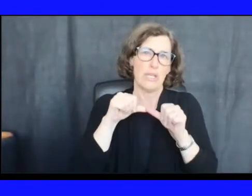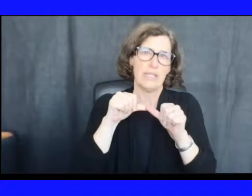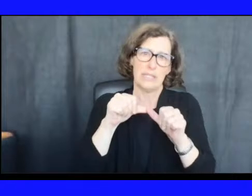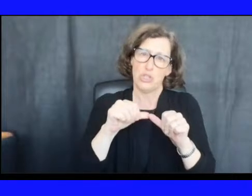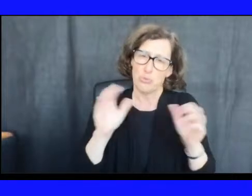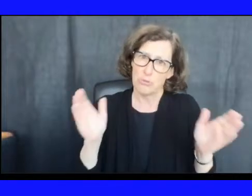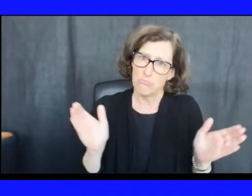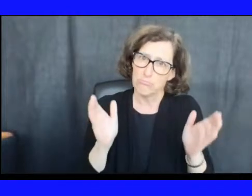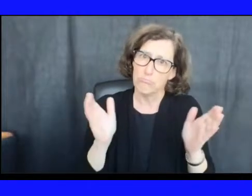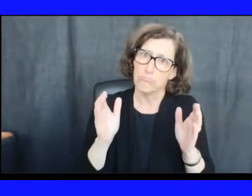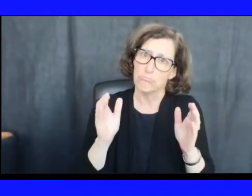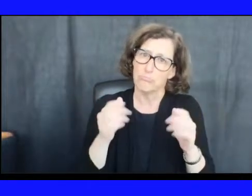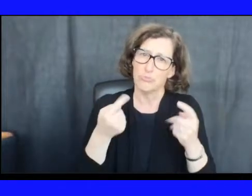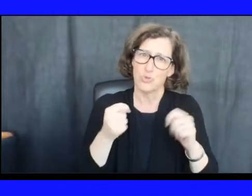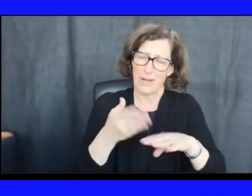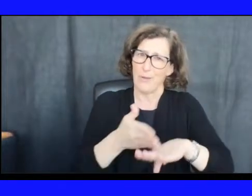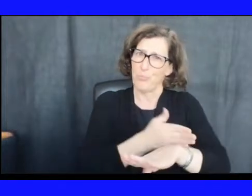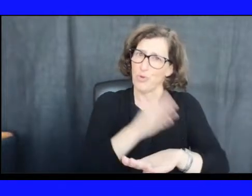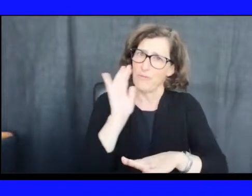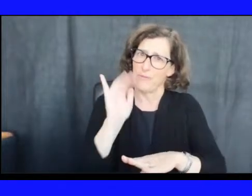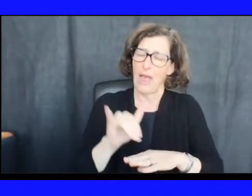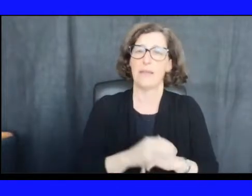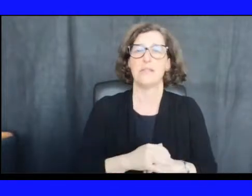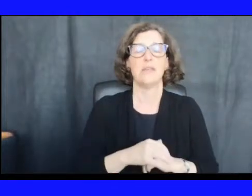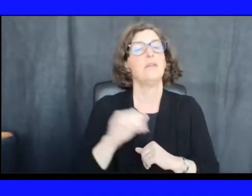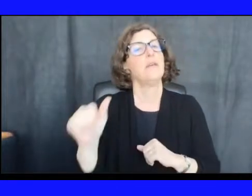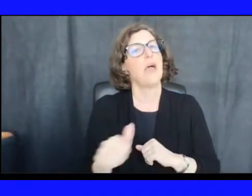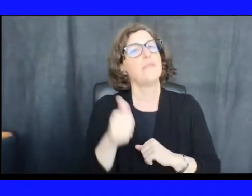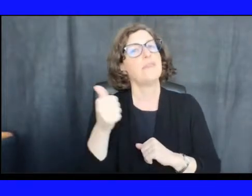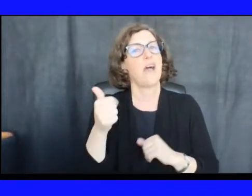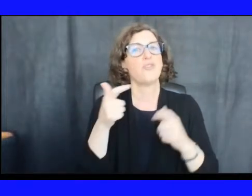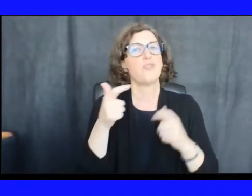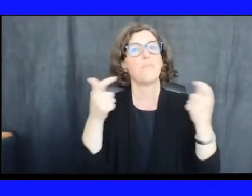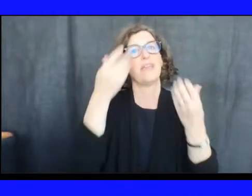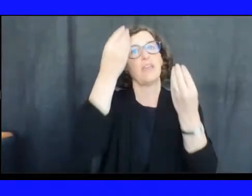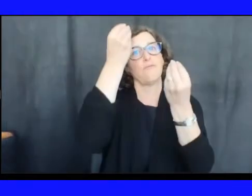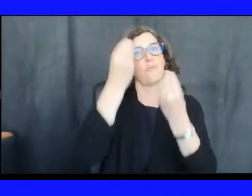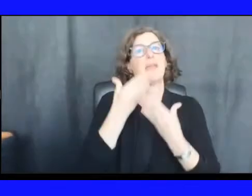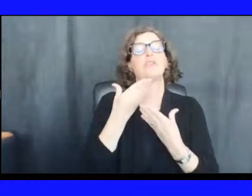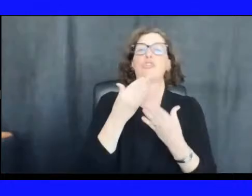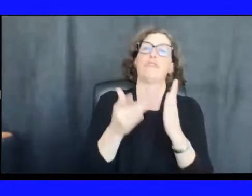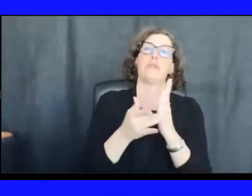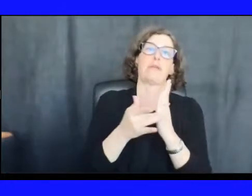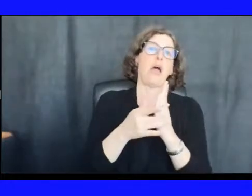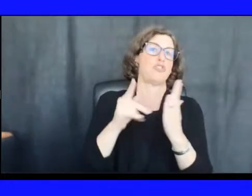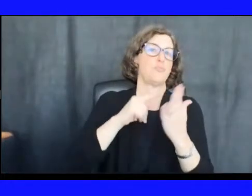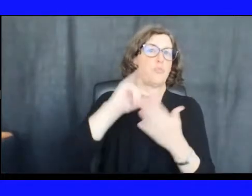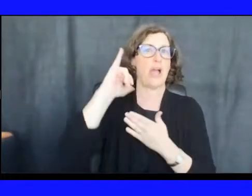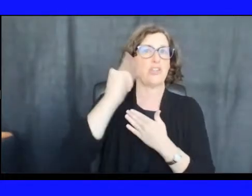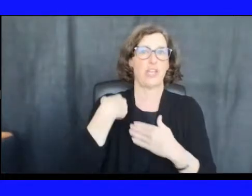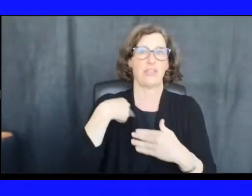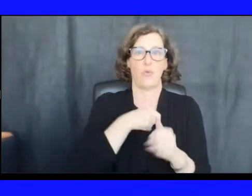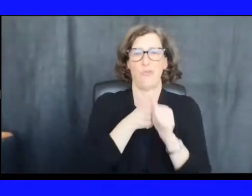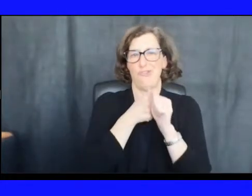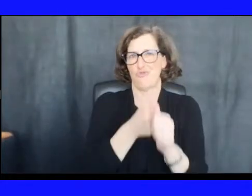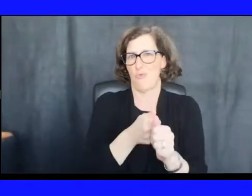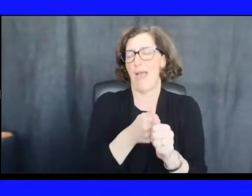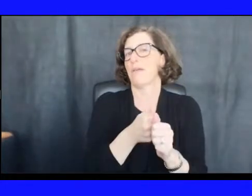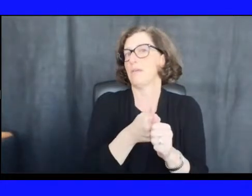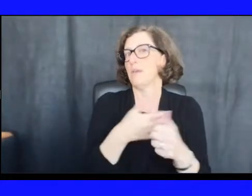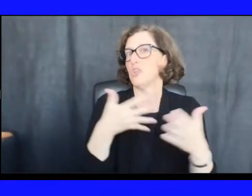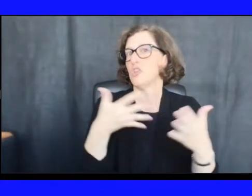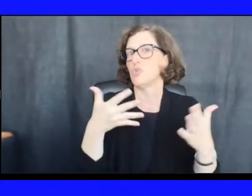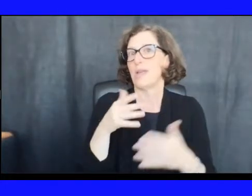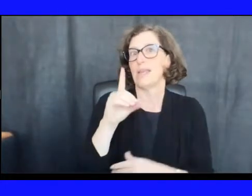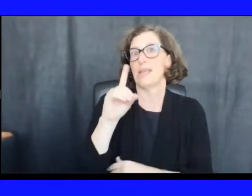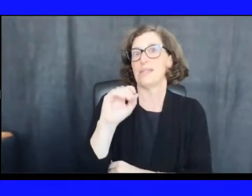at 100%. So they are on schedule there and heading towards completing that big project on time